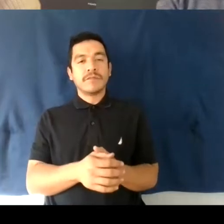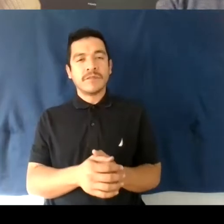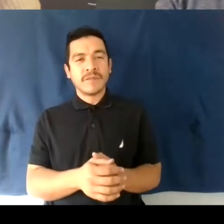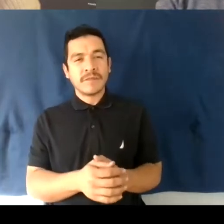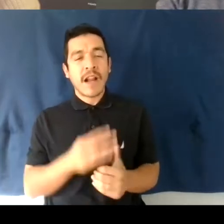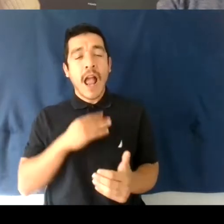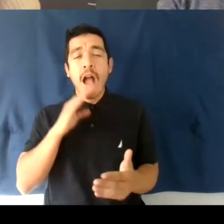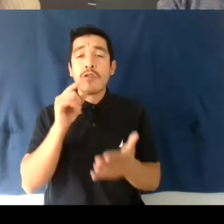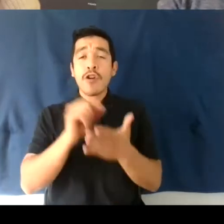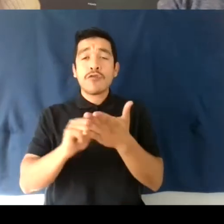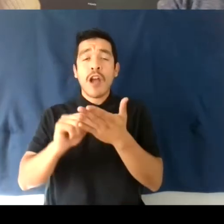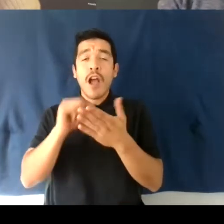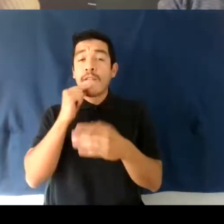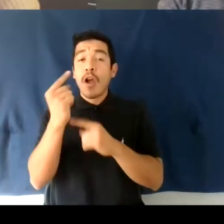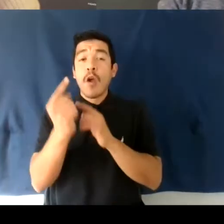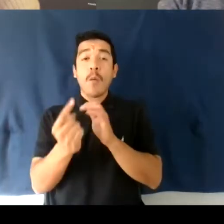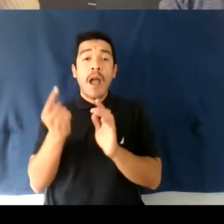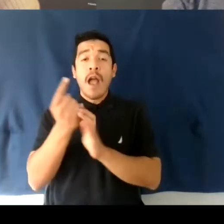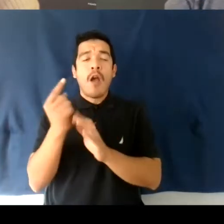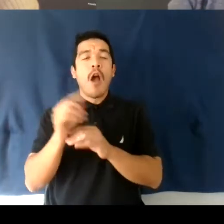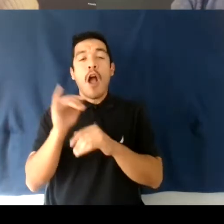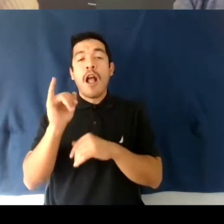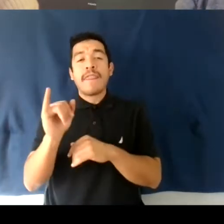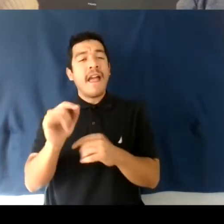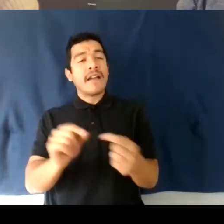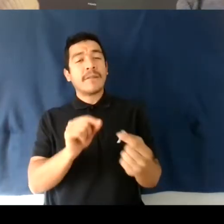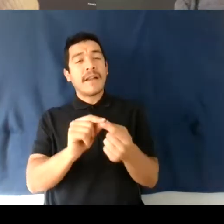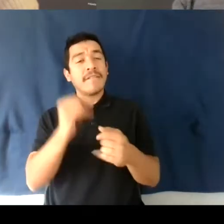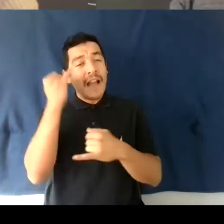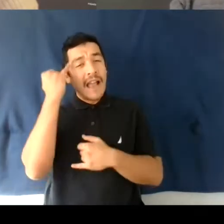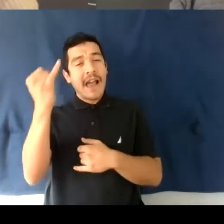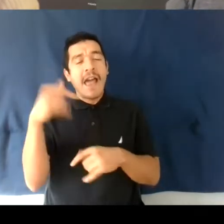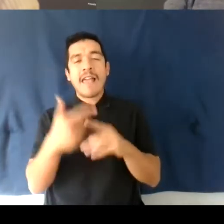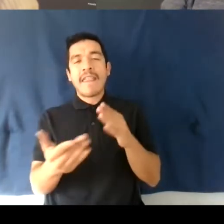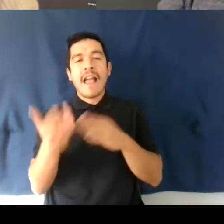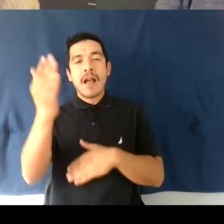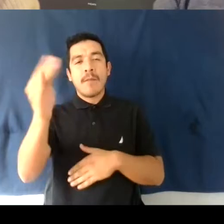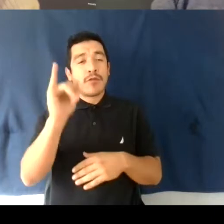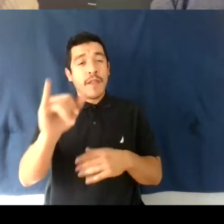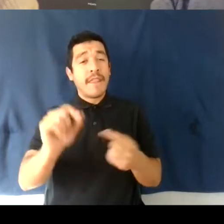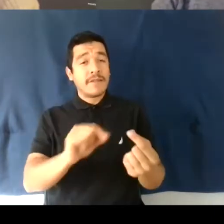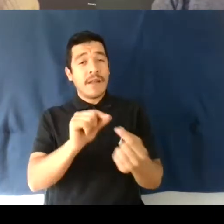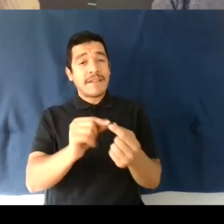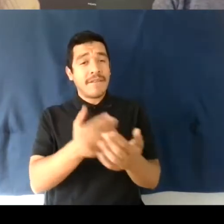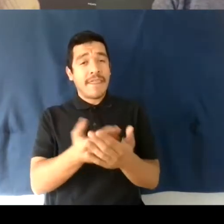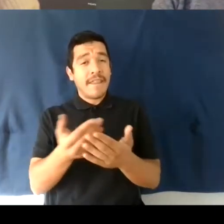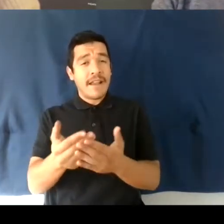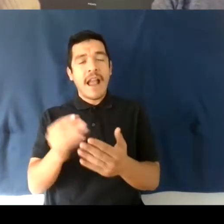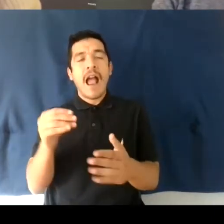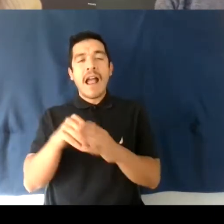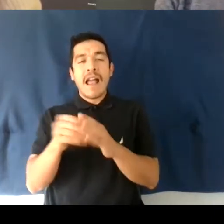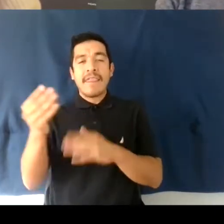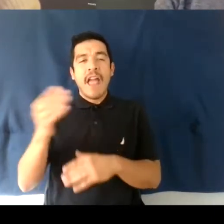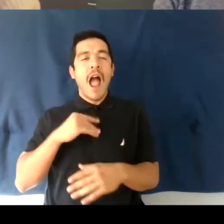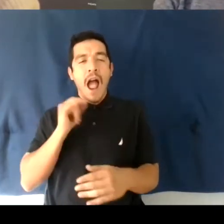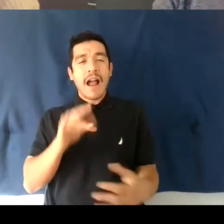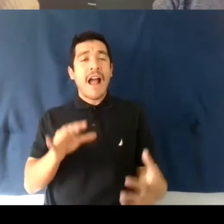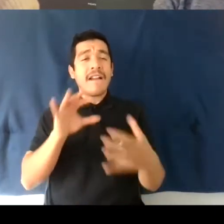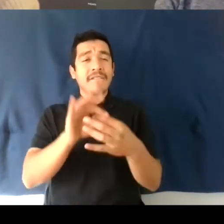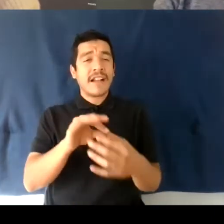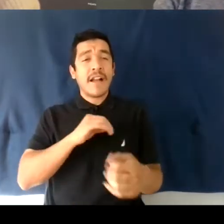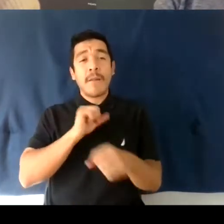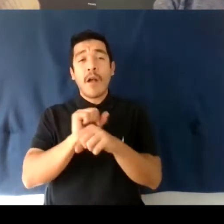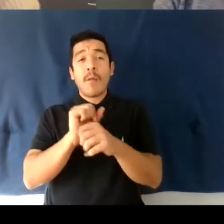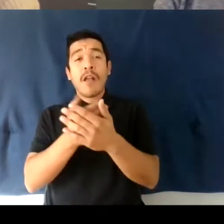for 1 hour on this like specific idea, and then I'm going to submit to this specific thing. And then within there, I can also fit in all of my work things,